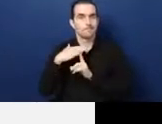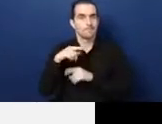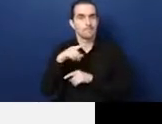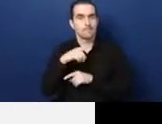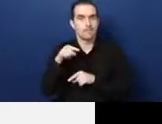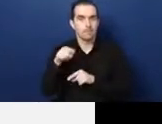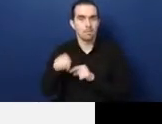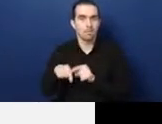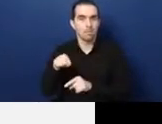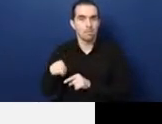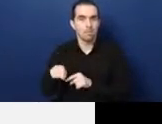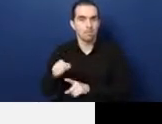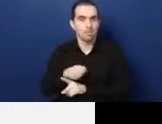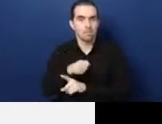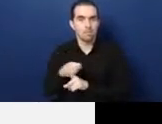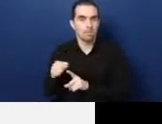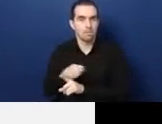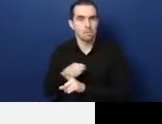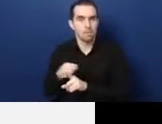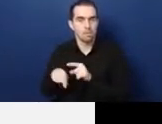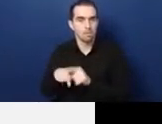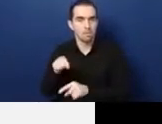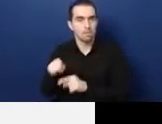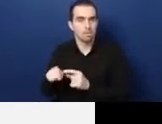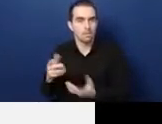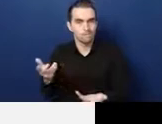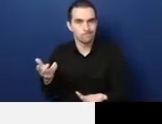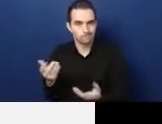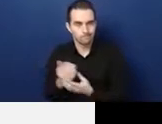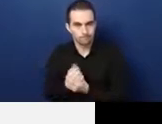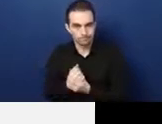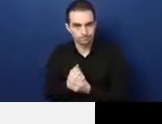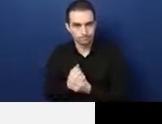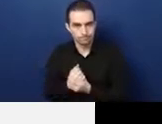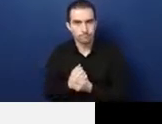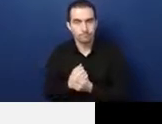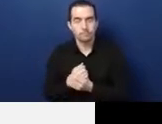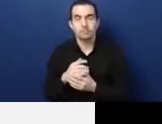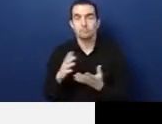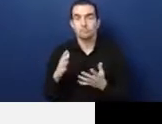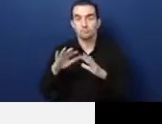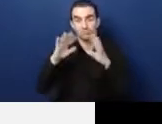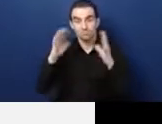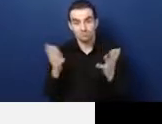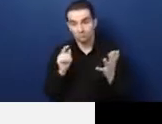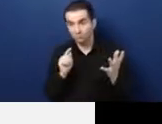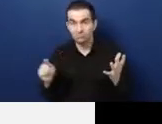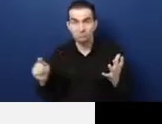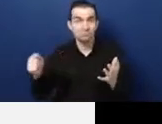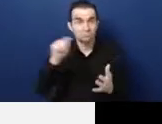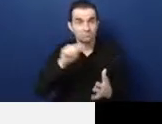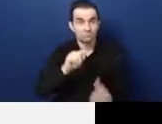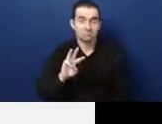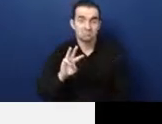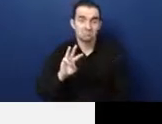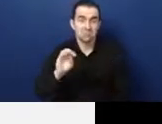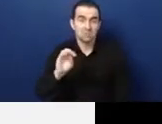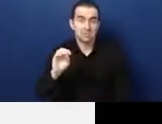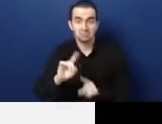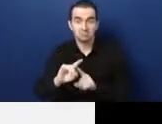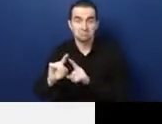our beneficiaries very vulnerable to abuse. And our work focuses on